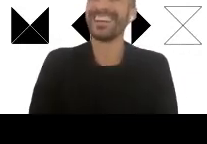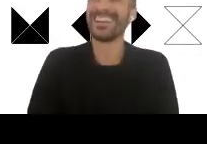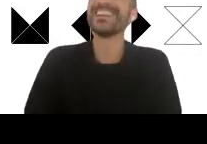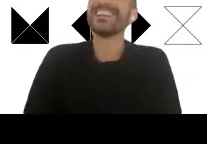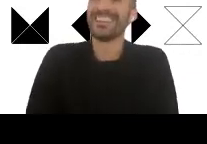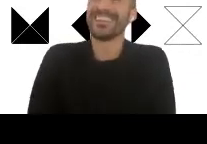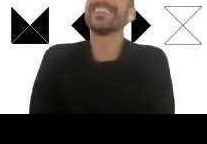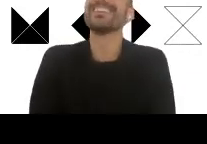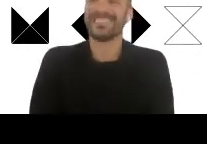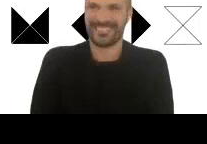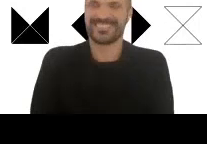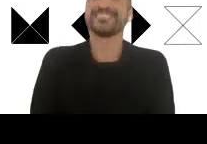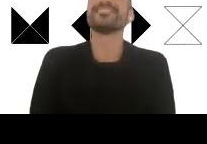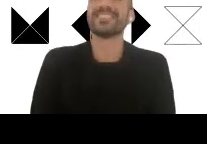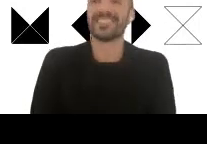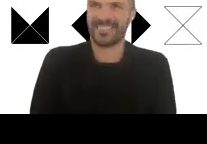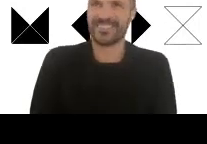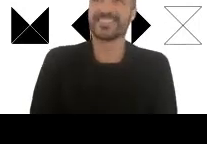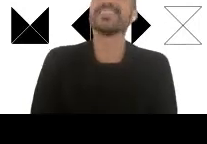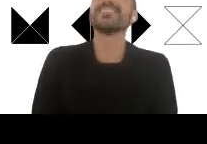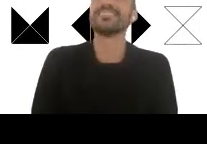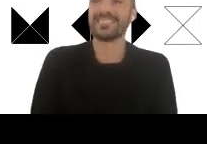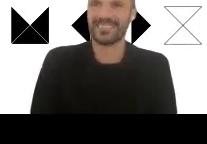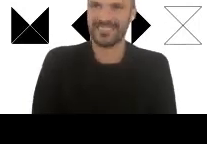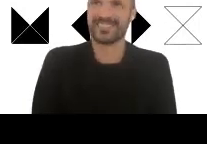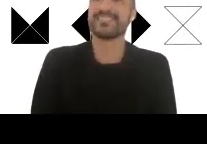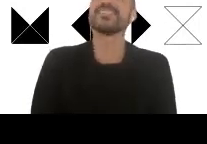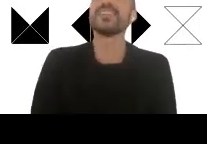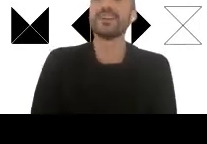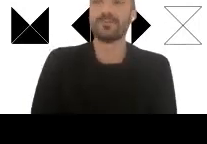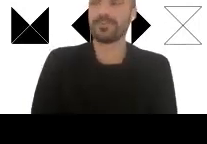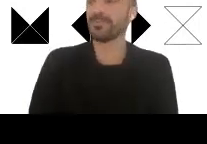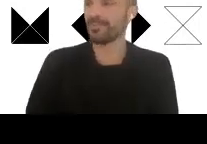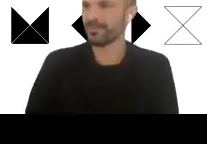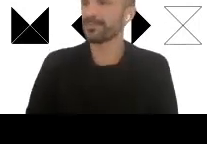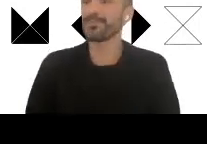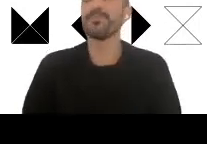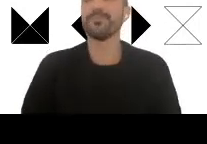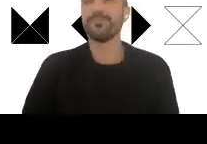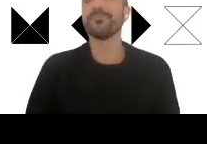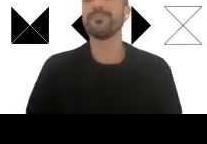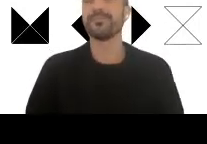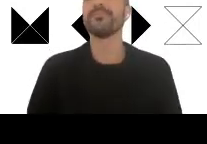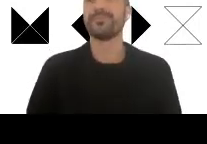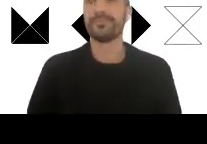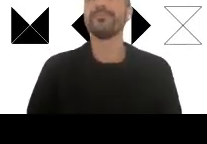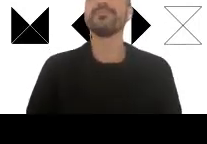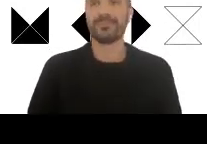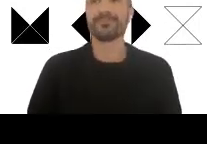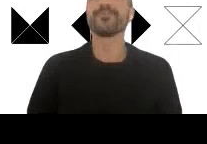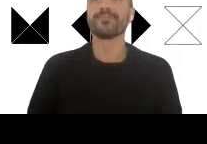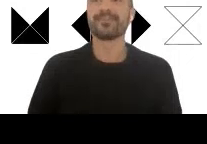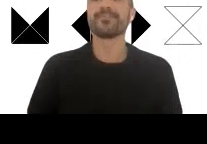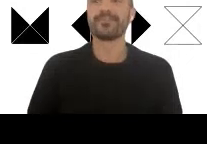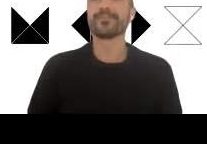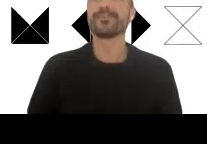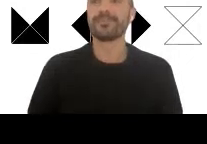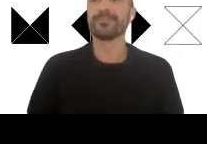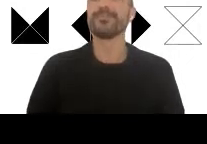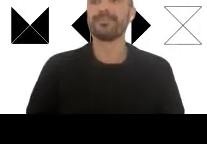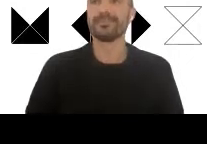really sell like 64 apartments, all timber, like a sauna a little bit?